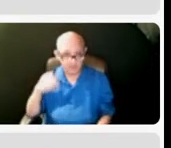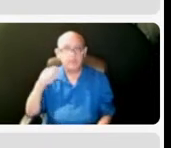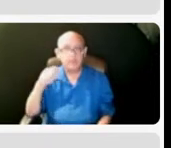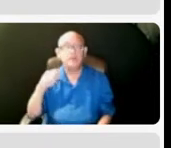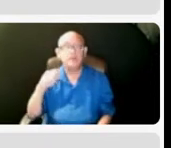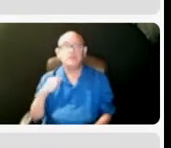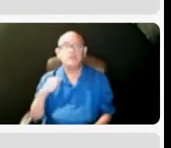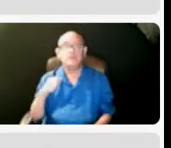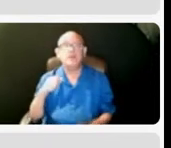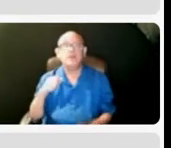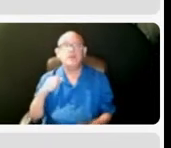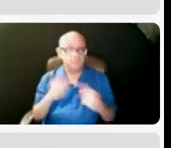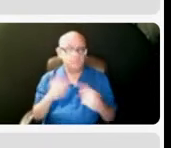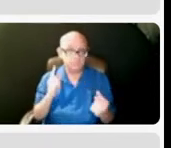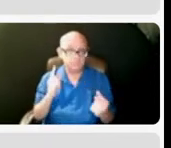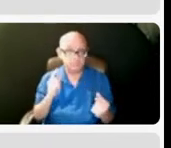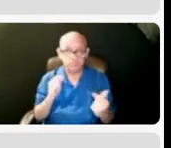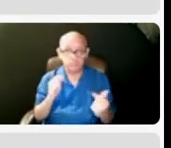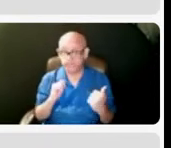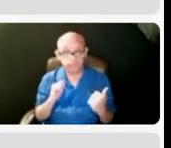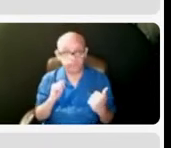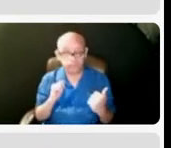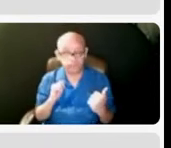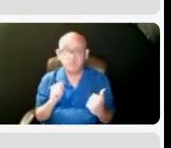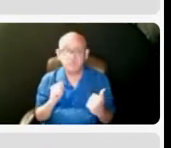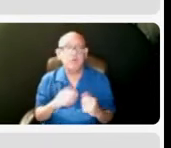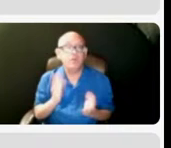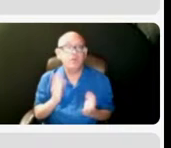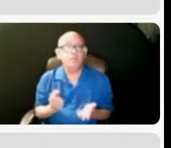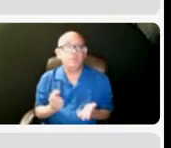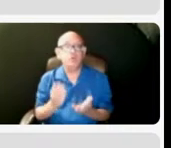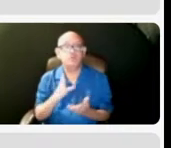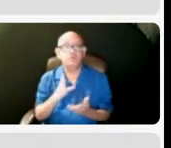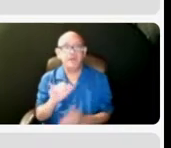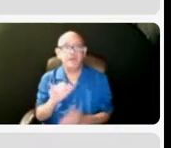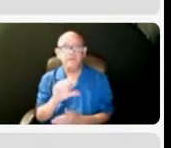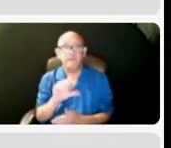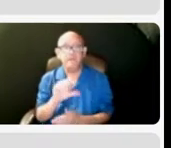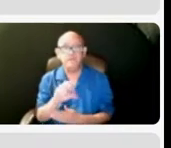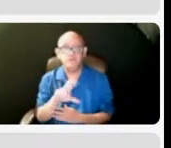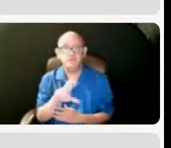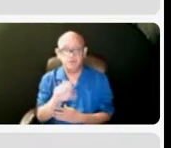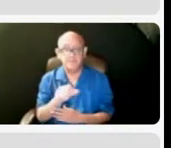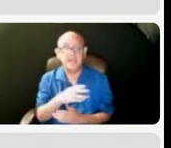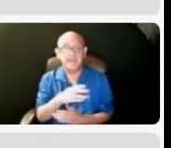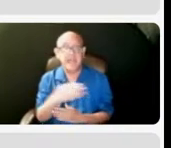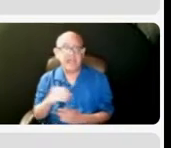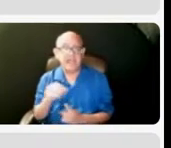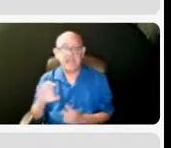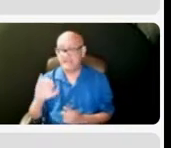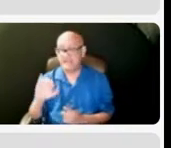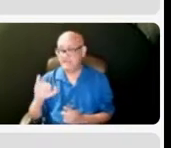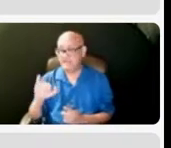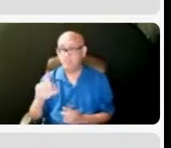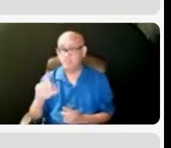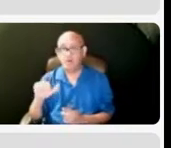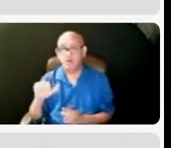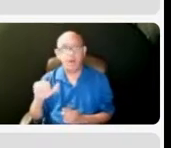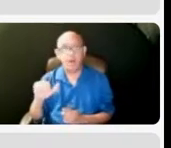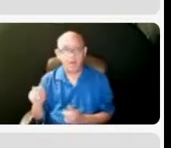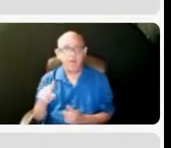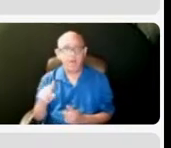nay on motion by board member flores and board member ibarra and carried on a